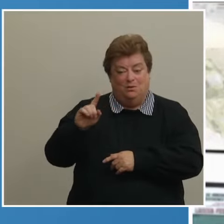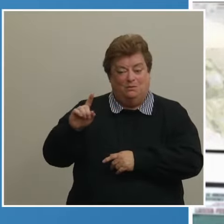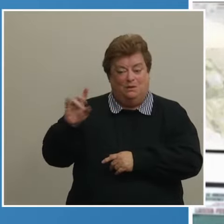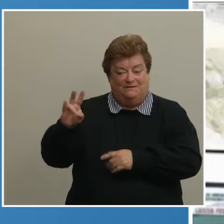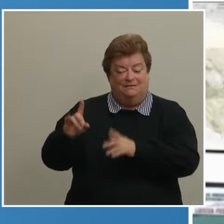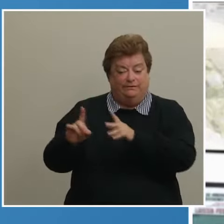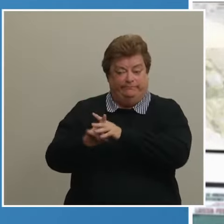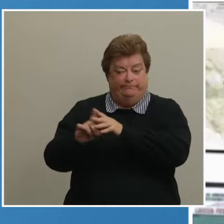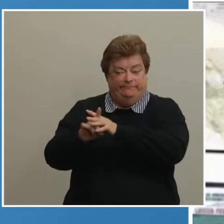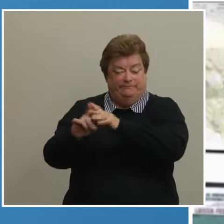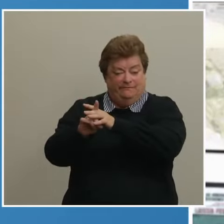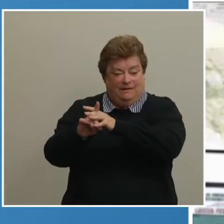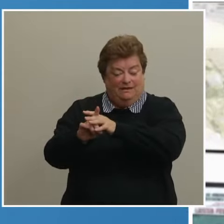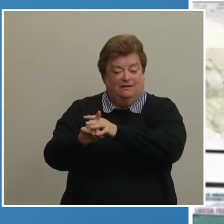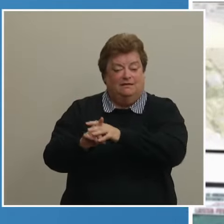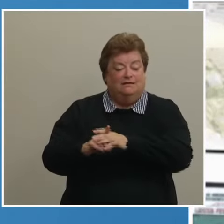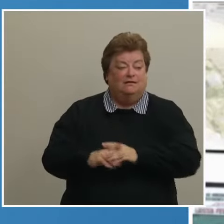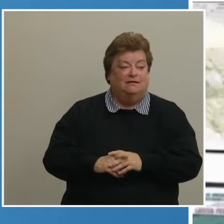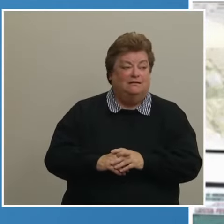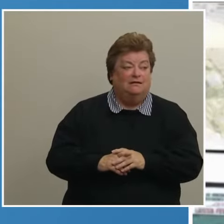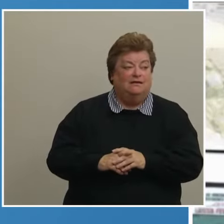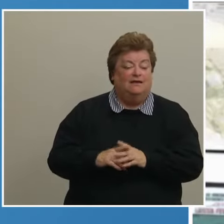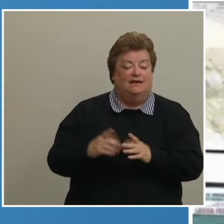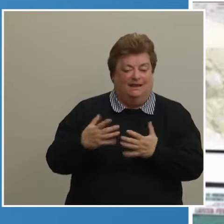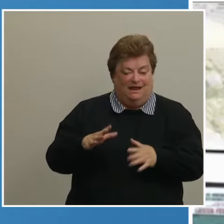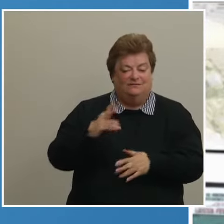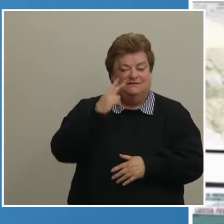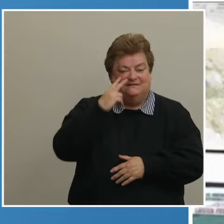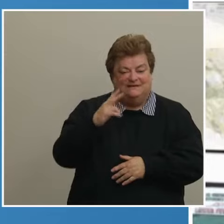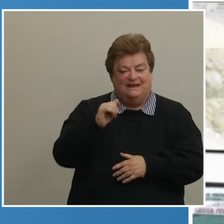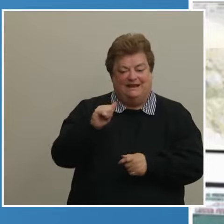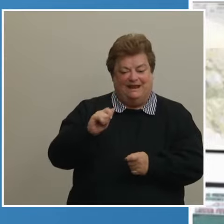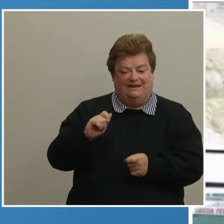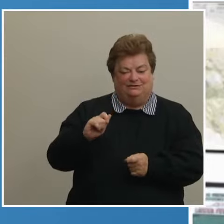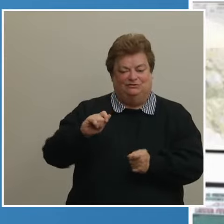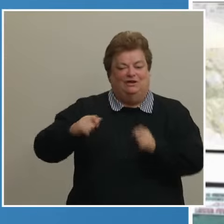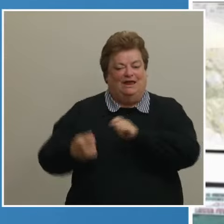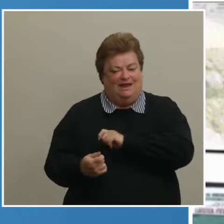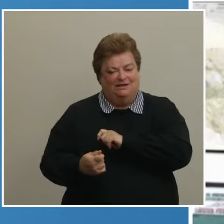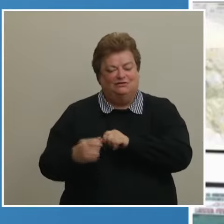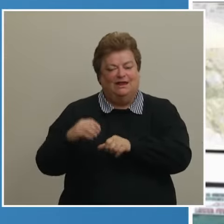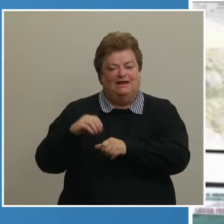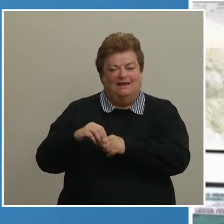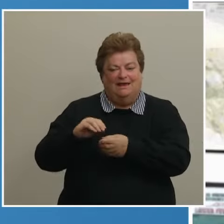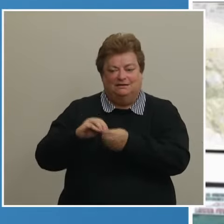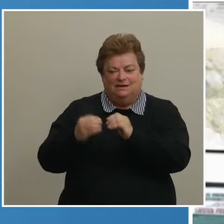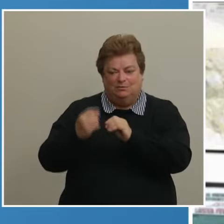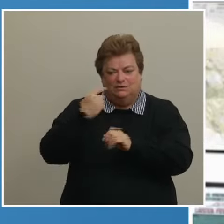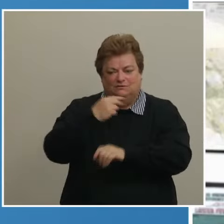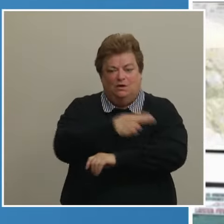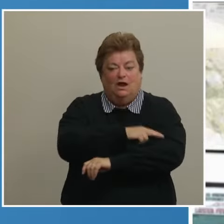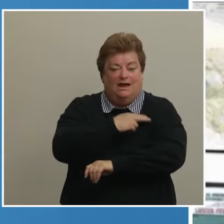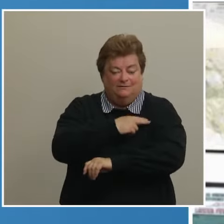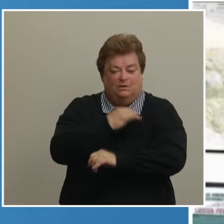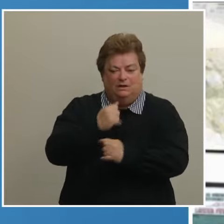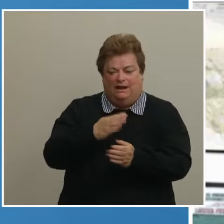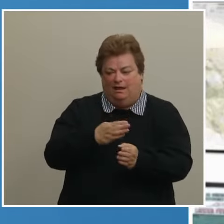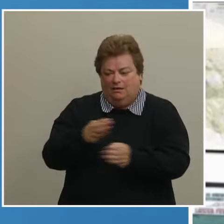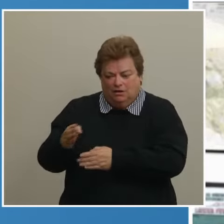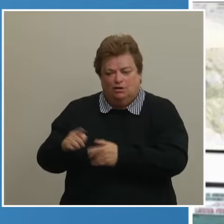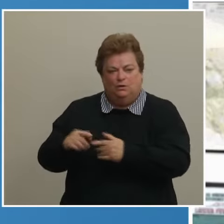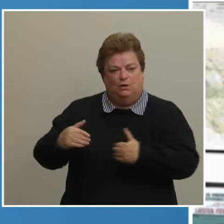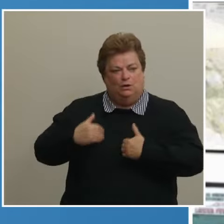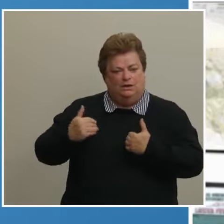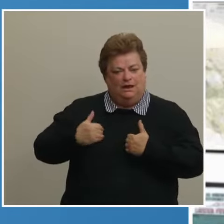predominate, there's been a pronounced shift in hospitalizations towards younger patients, and that